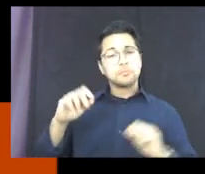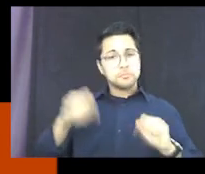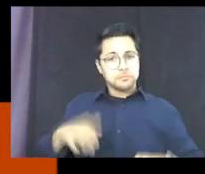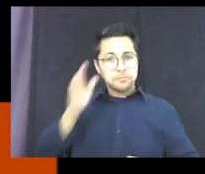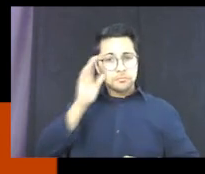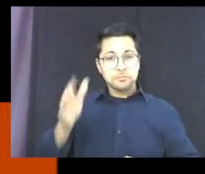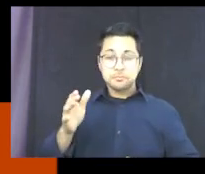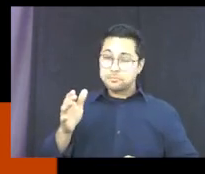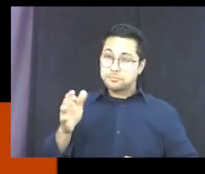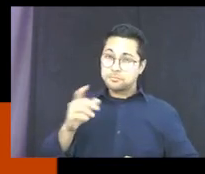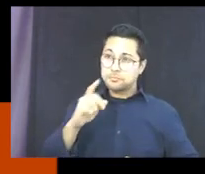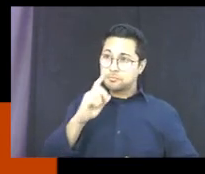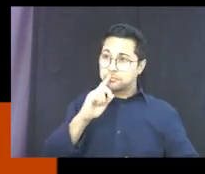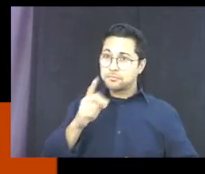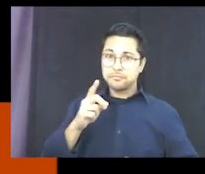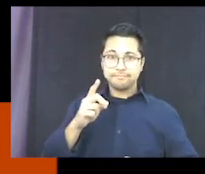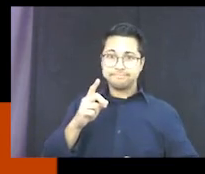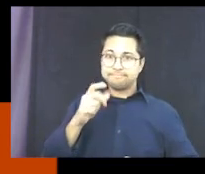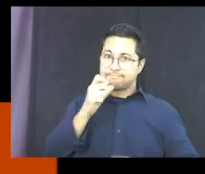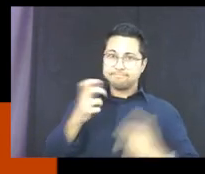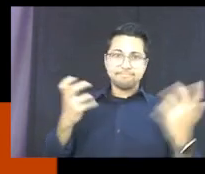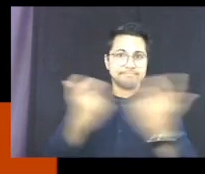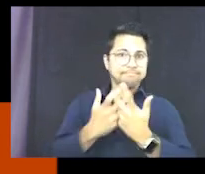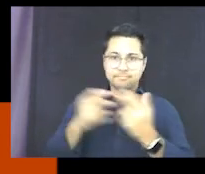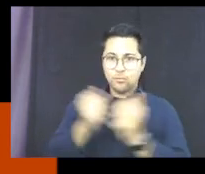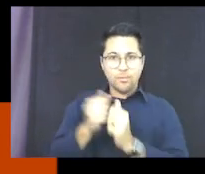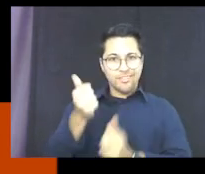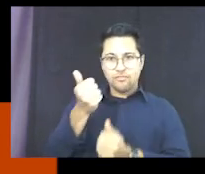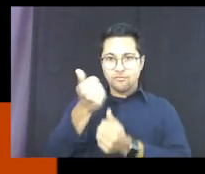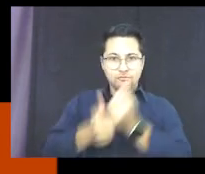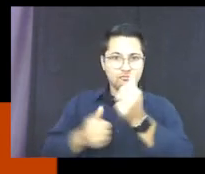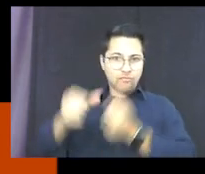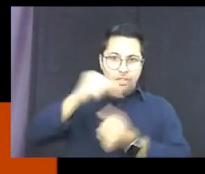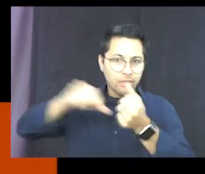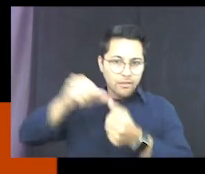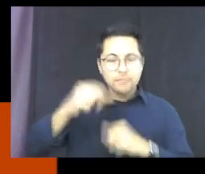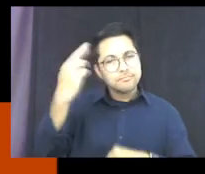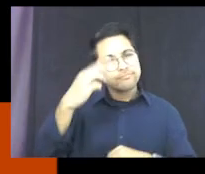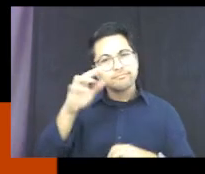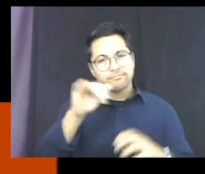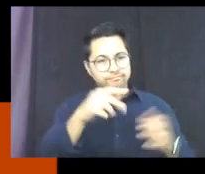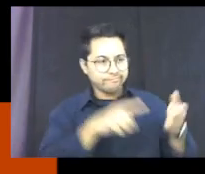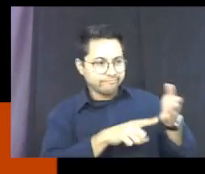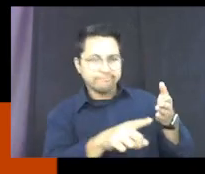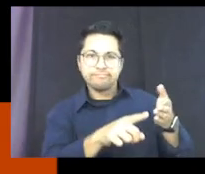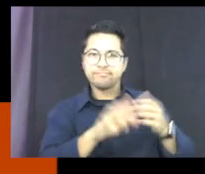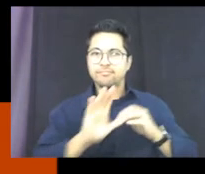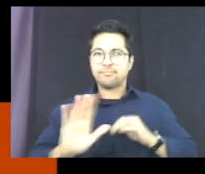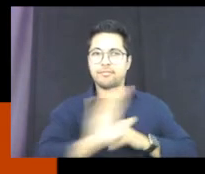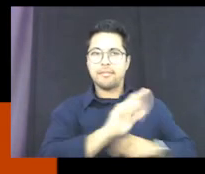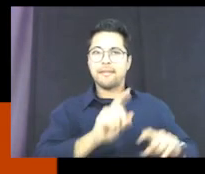be inherently incompatible with each other due to subtype differences.